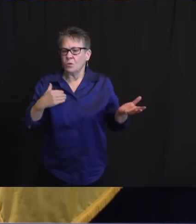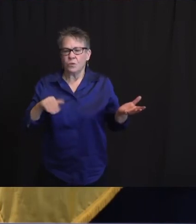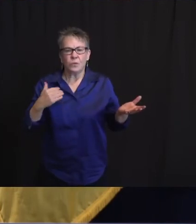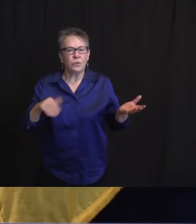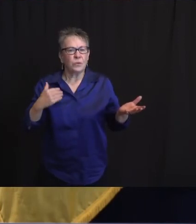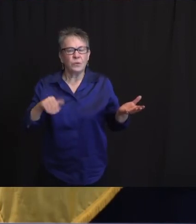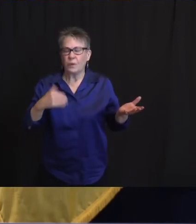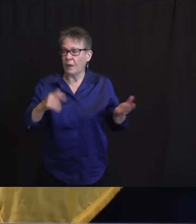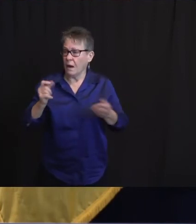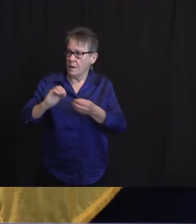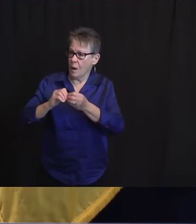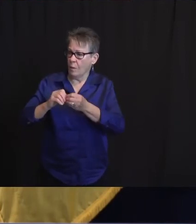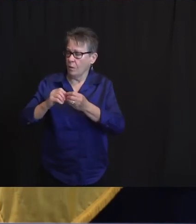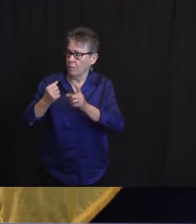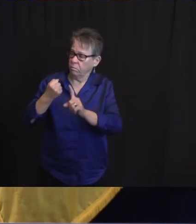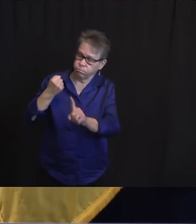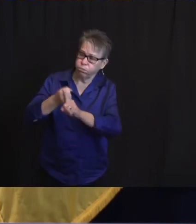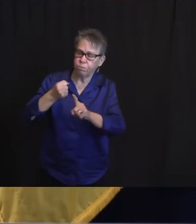bare.